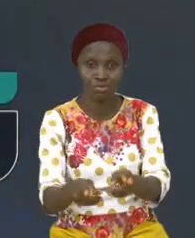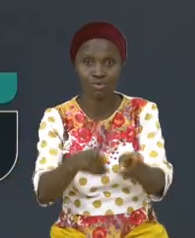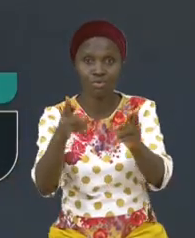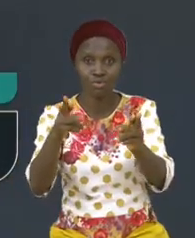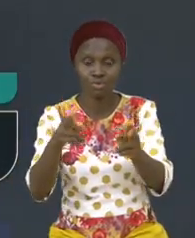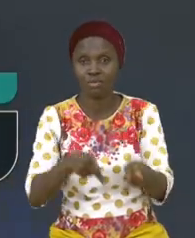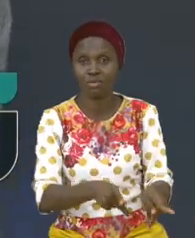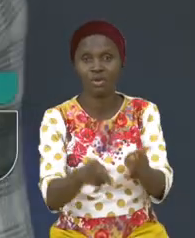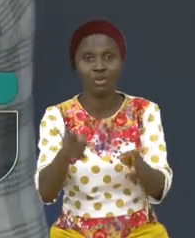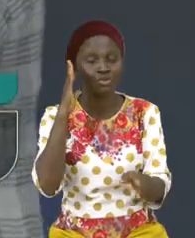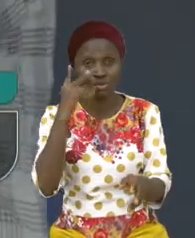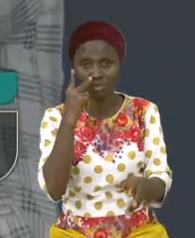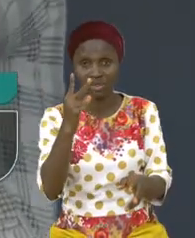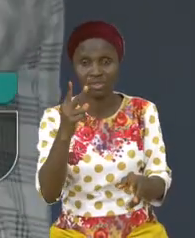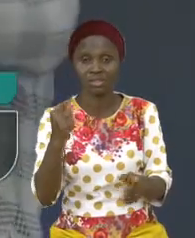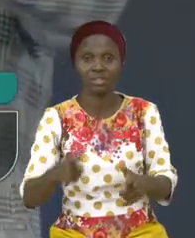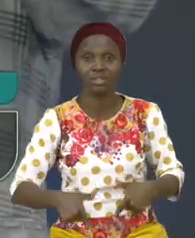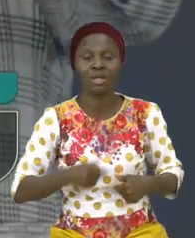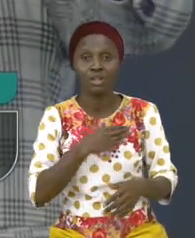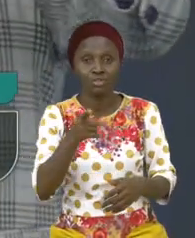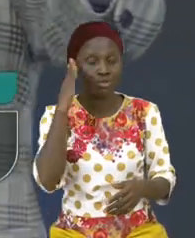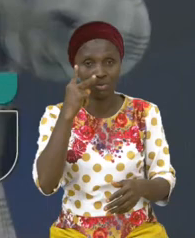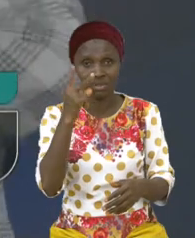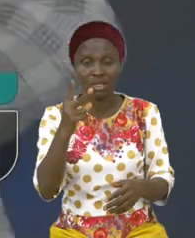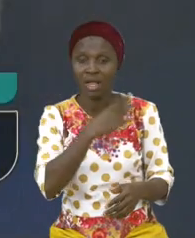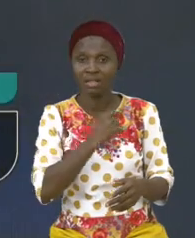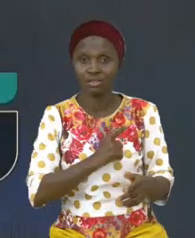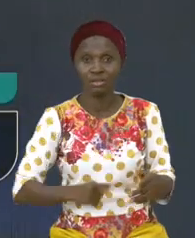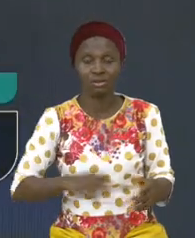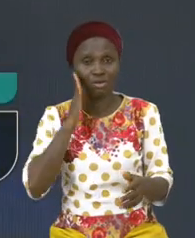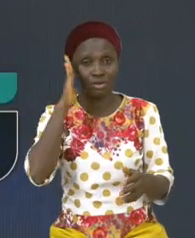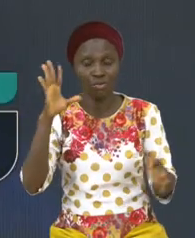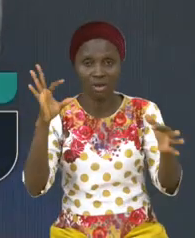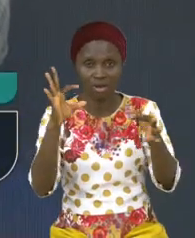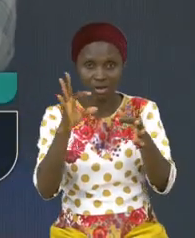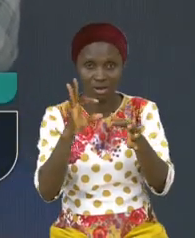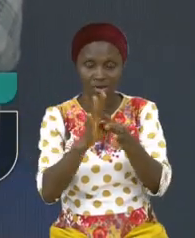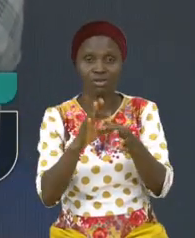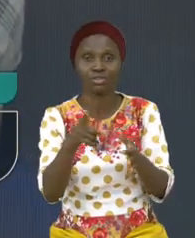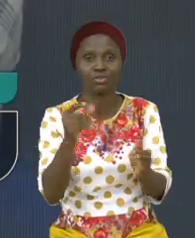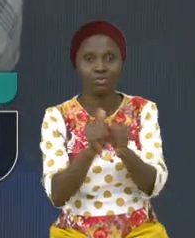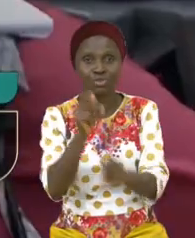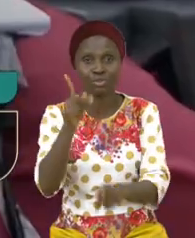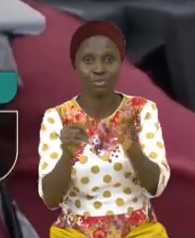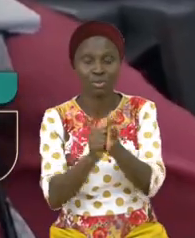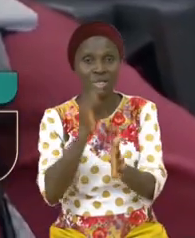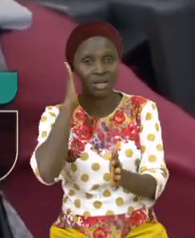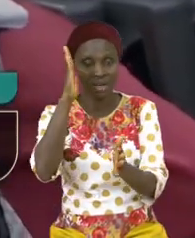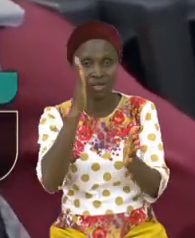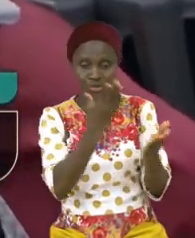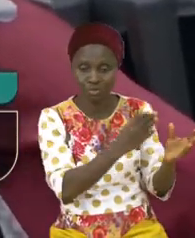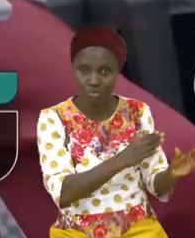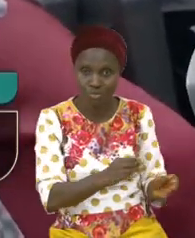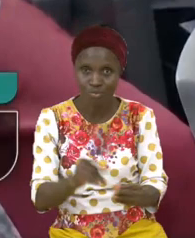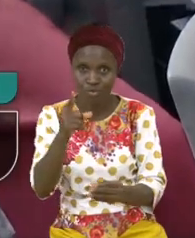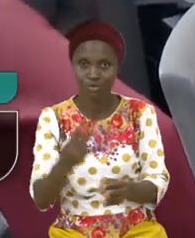You will see the people. The Lord will connect you with the people that will move you up. The